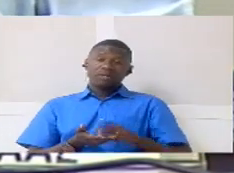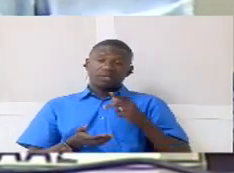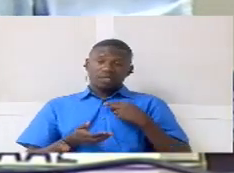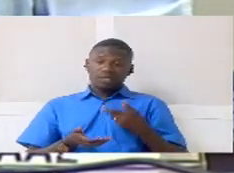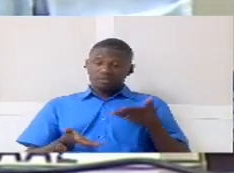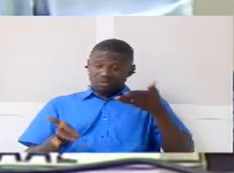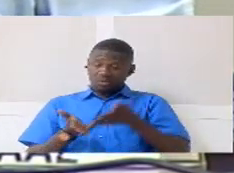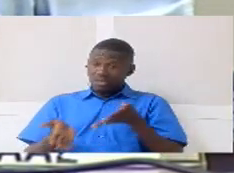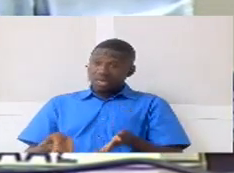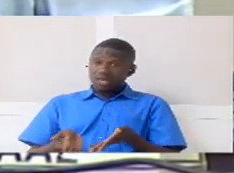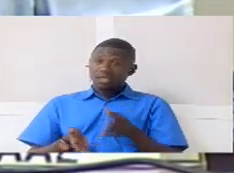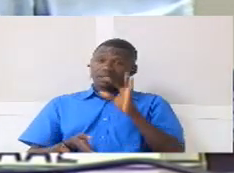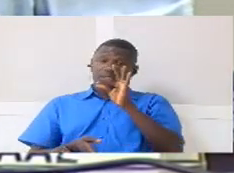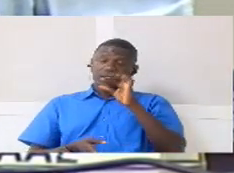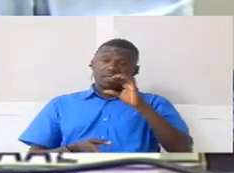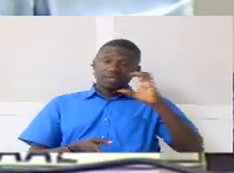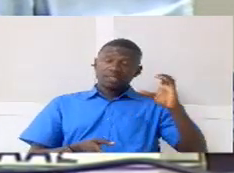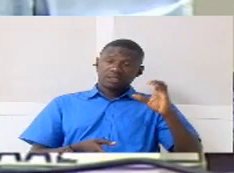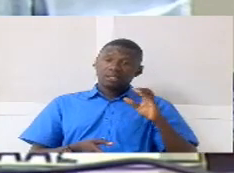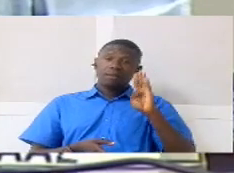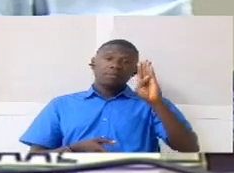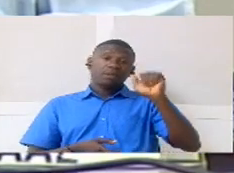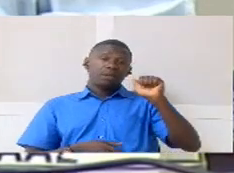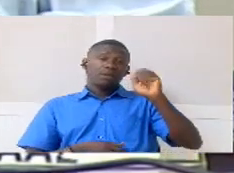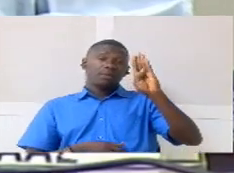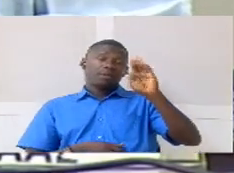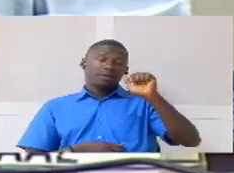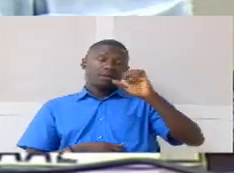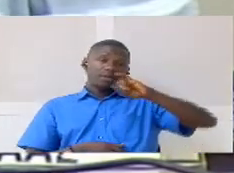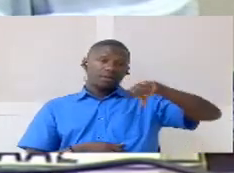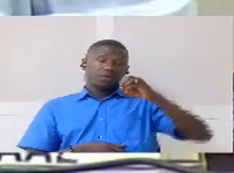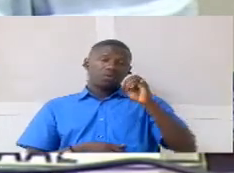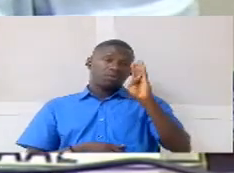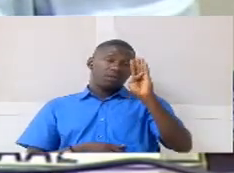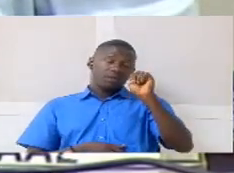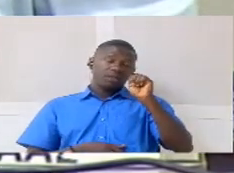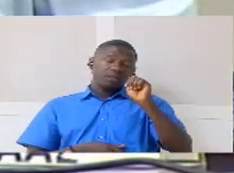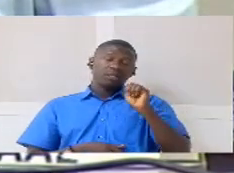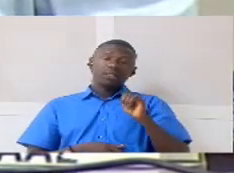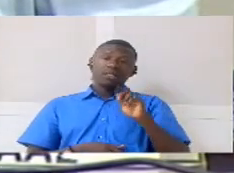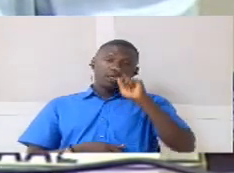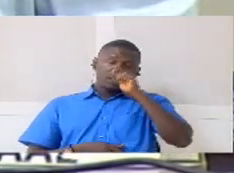by strangulation with a prison officer standing guard